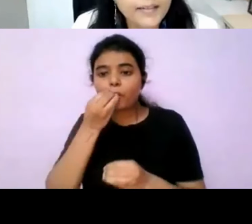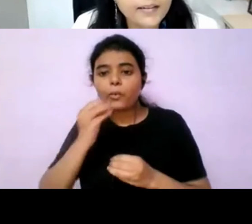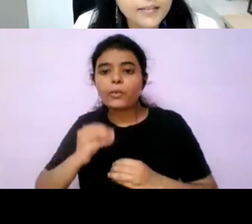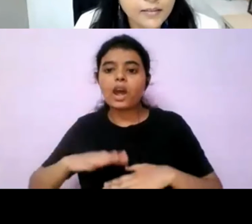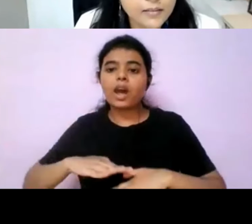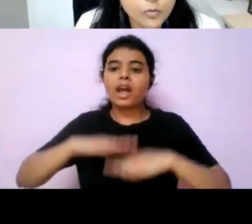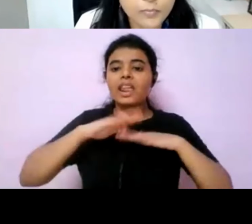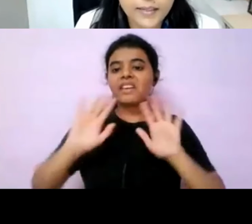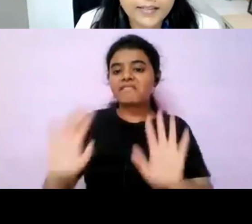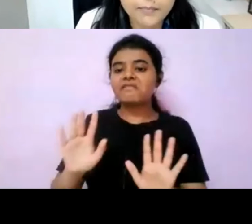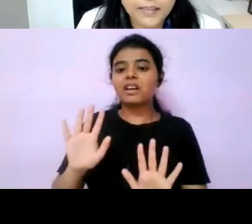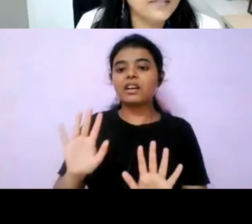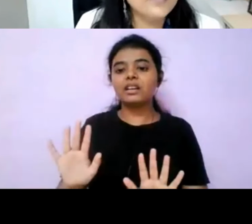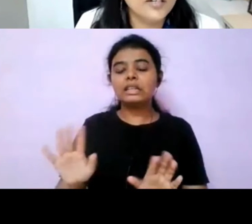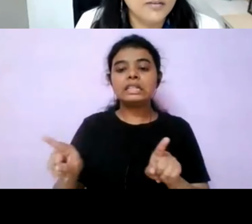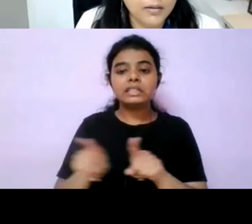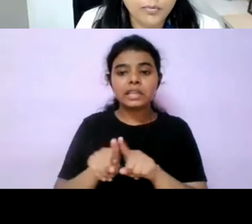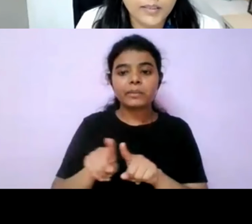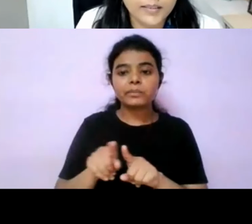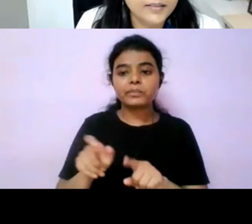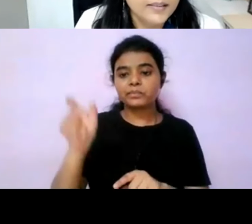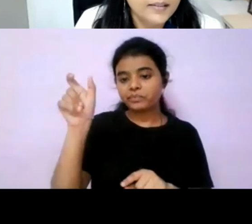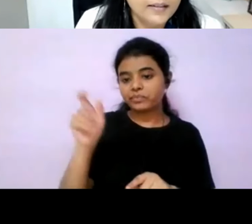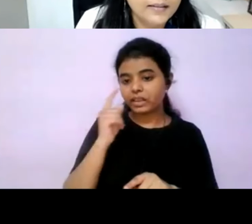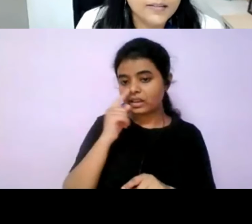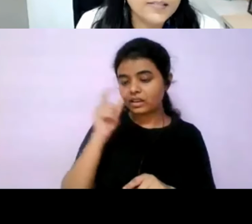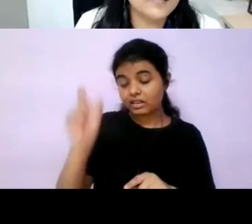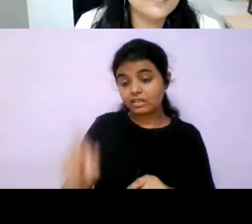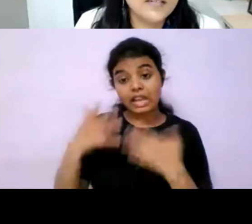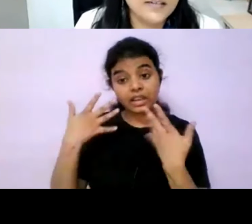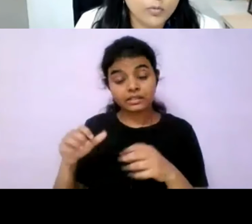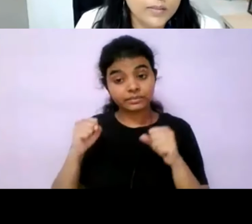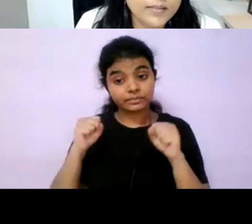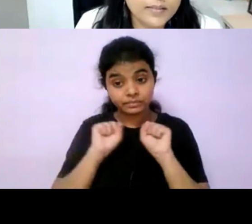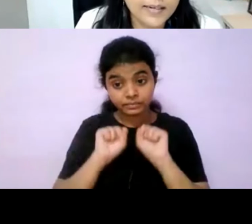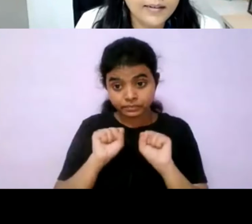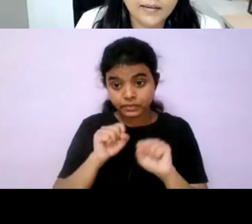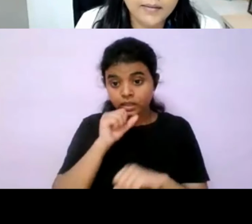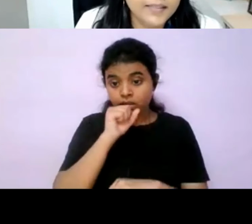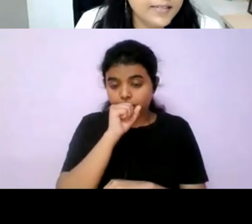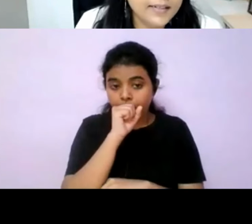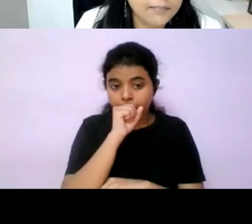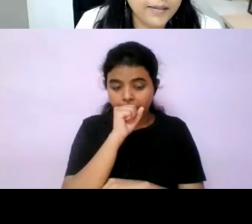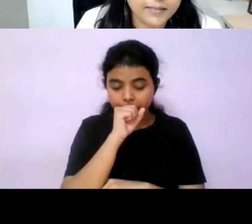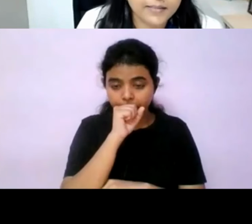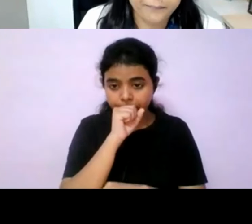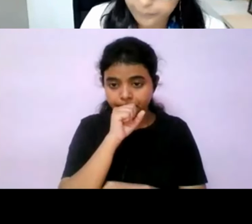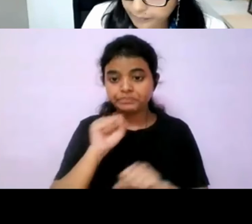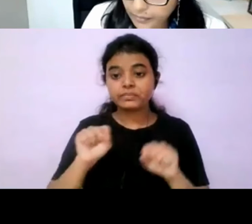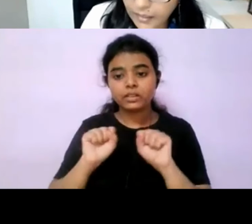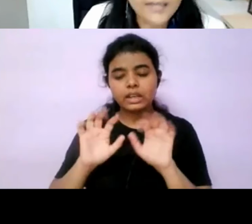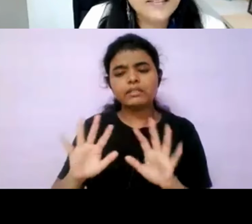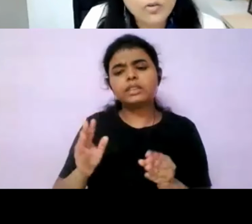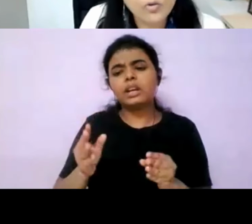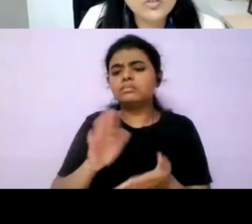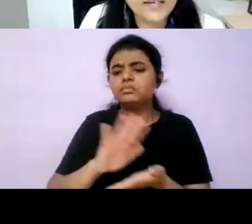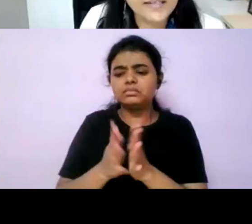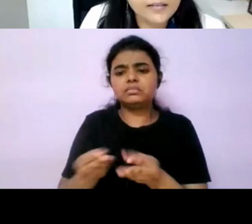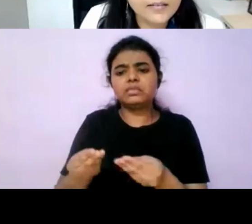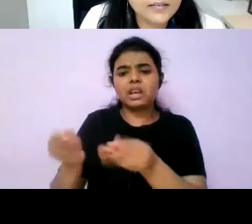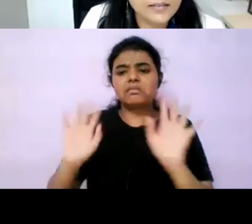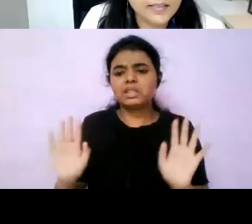typically considered to be, as Bakar and Sharma put it, a disaster at worst and liability at best. And this